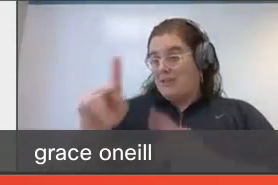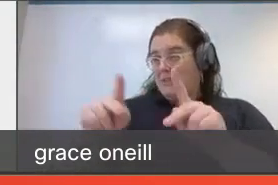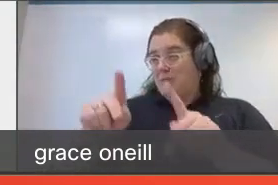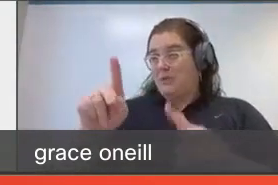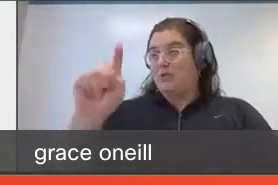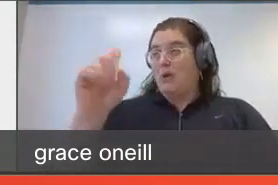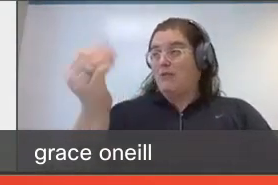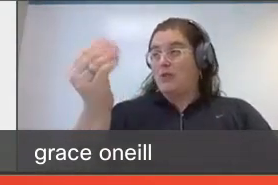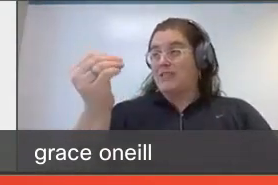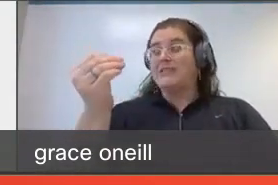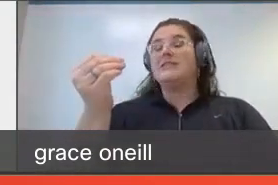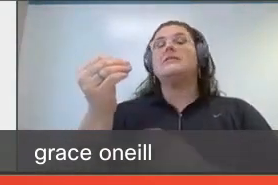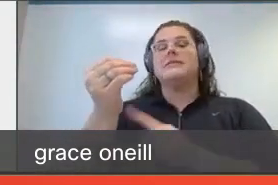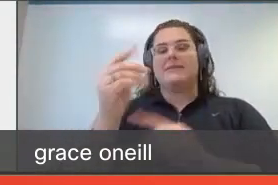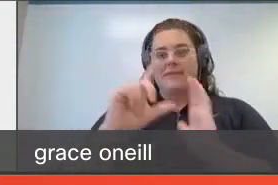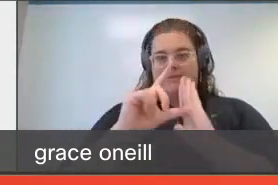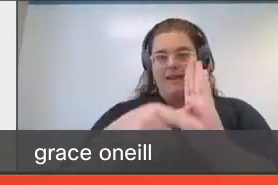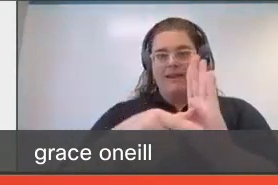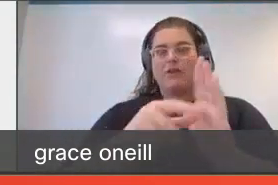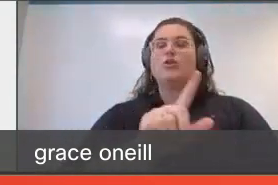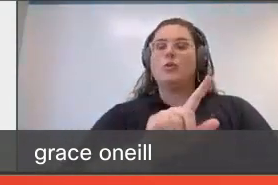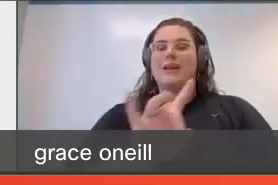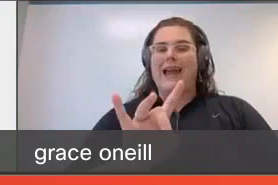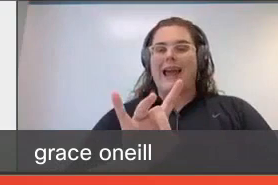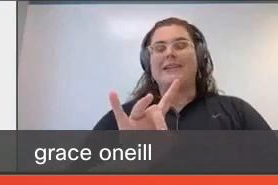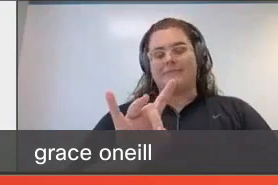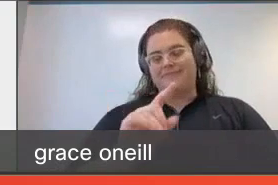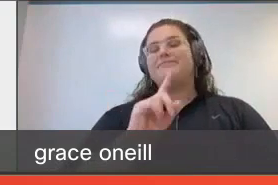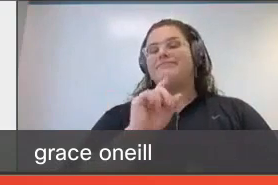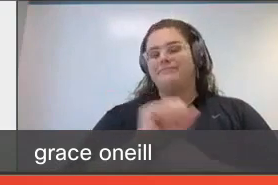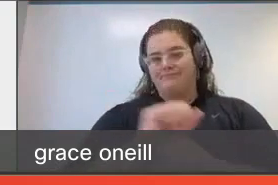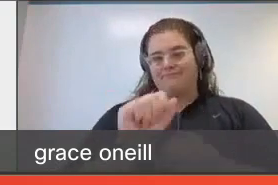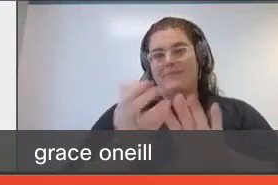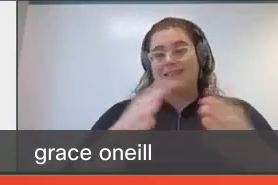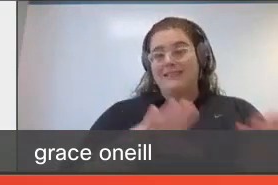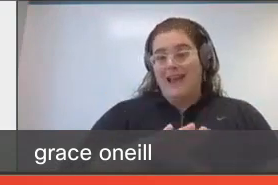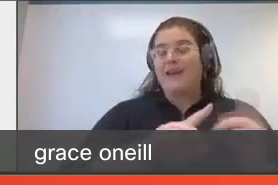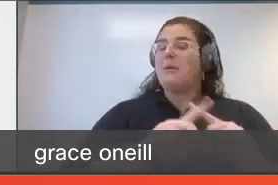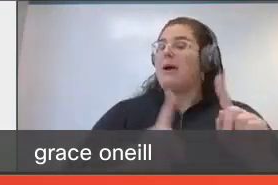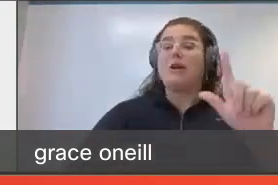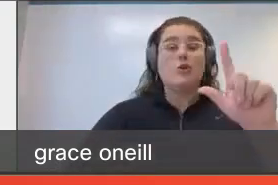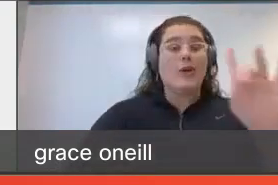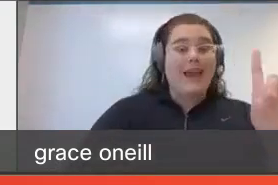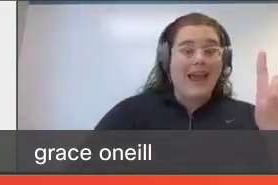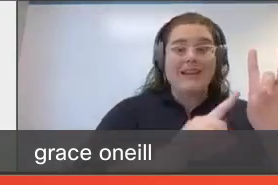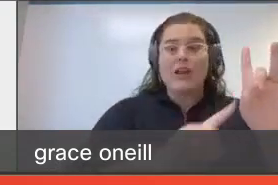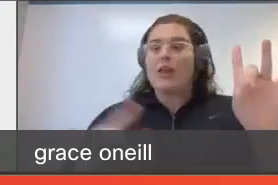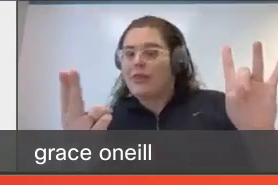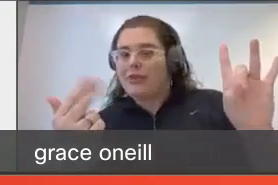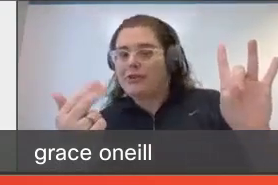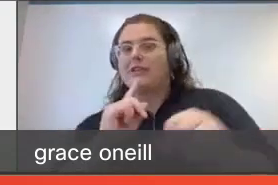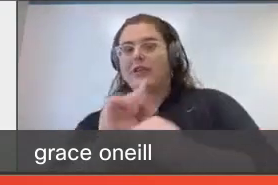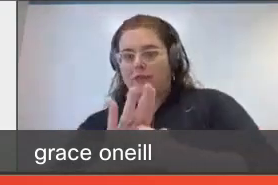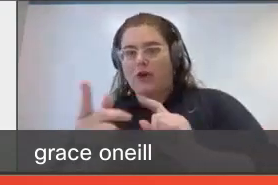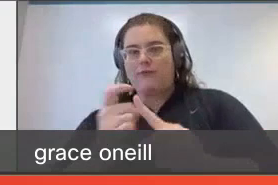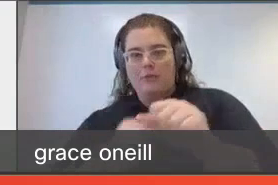28 have subsequently died. However, only 13 of those have been confirmed COVID deaths. So what that represents is